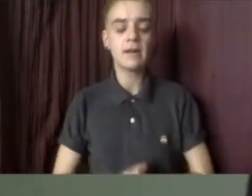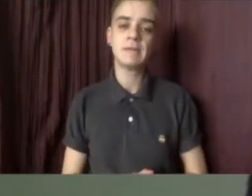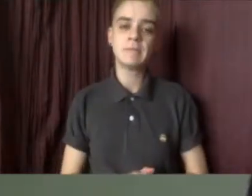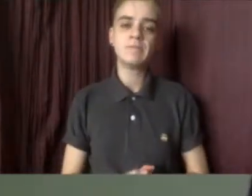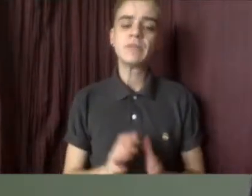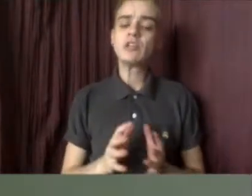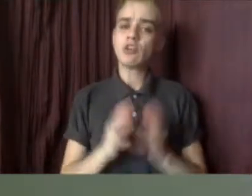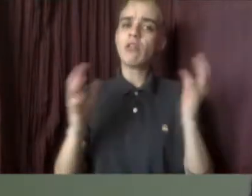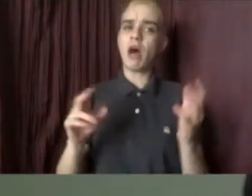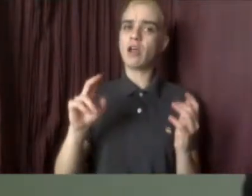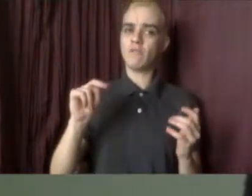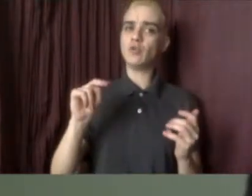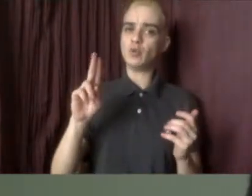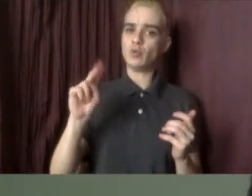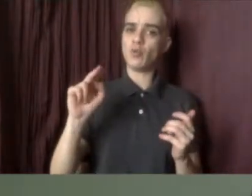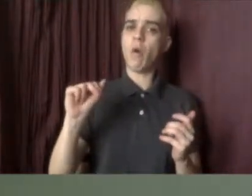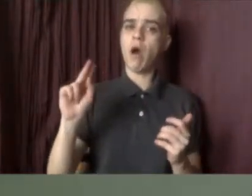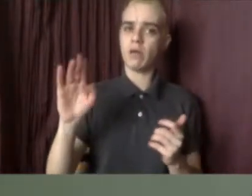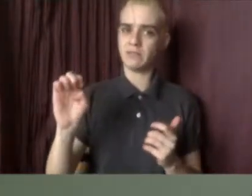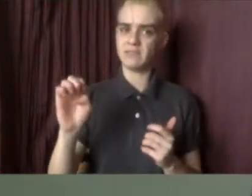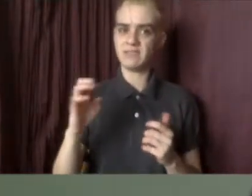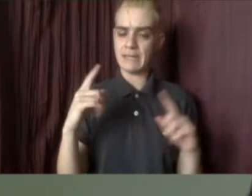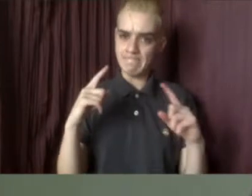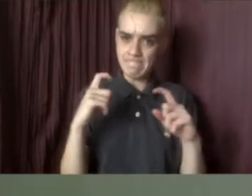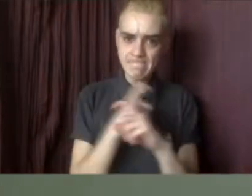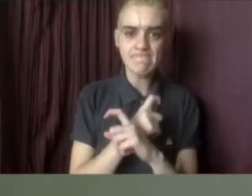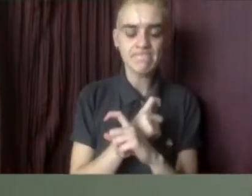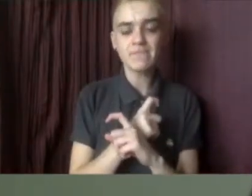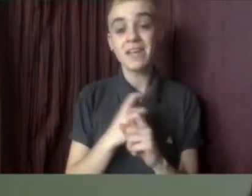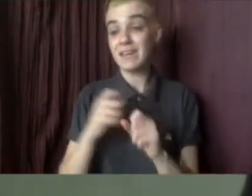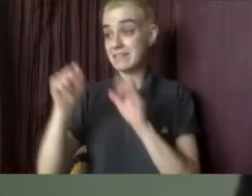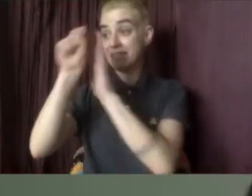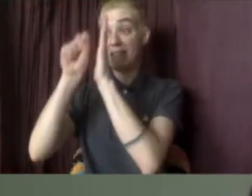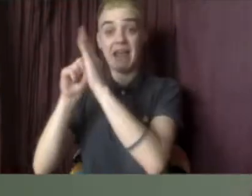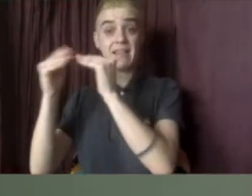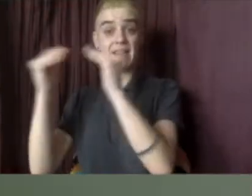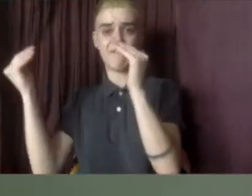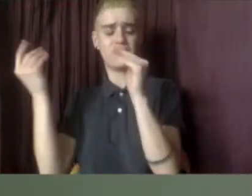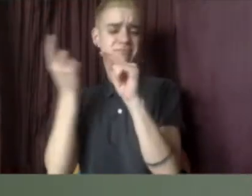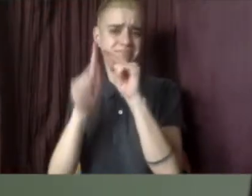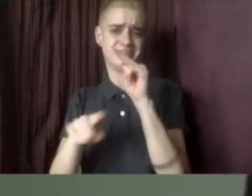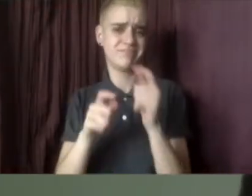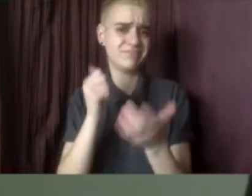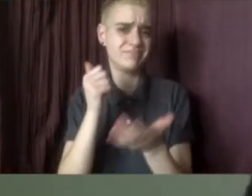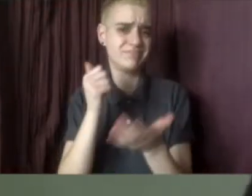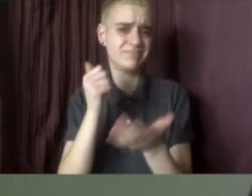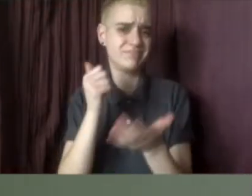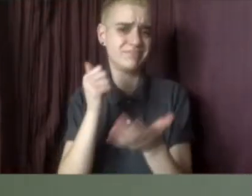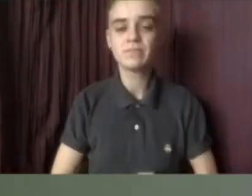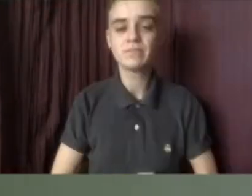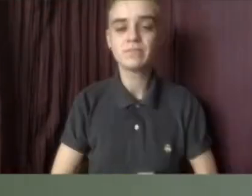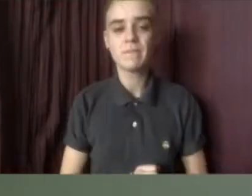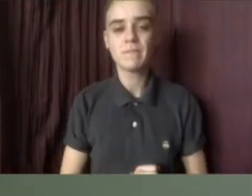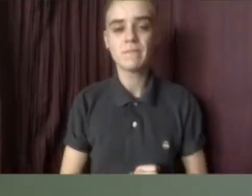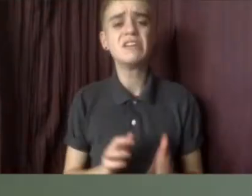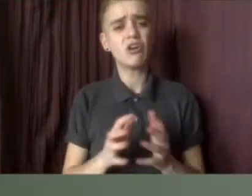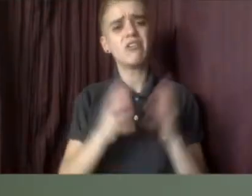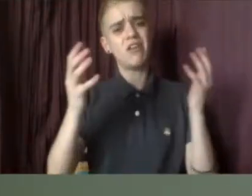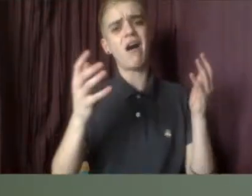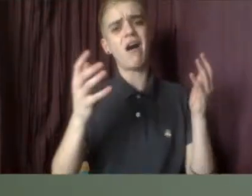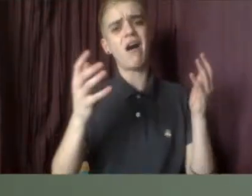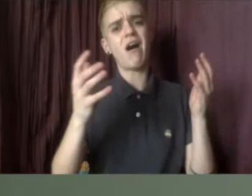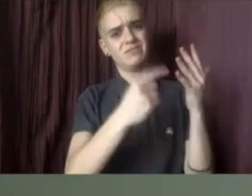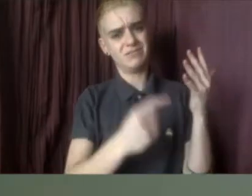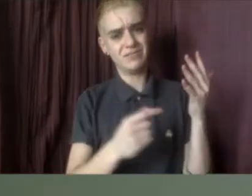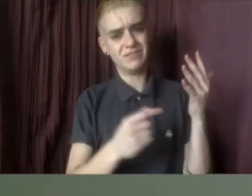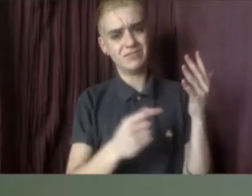here is that we've got to do the work to now, particularly here in Georgia, to help ensure people that voting